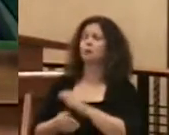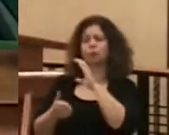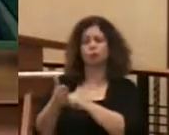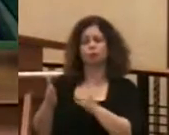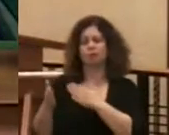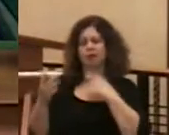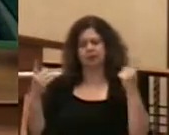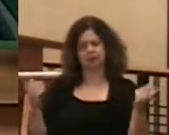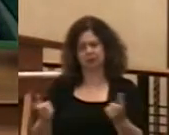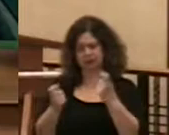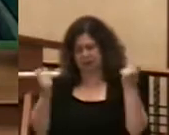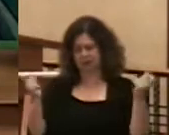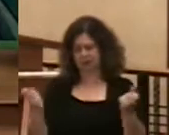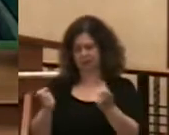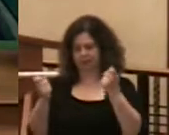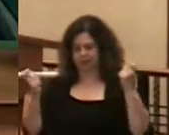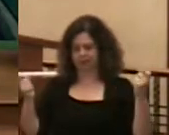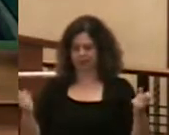my transgressions.